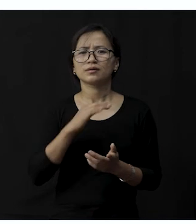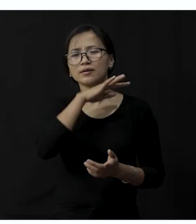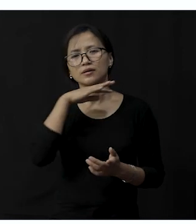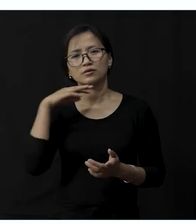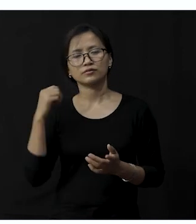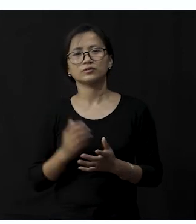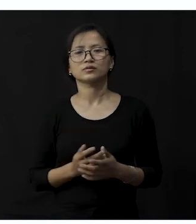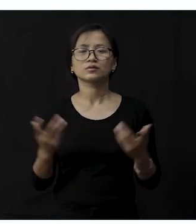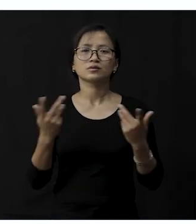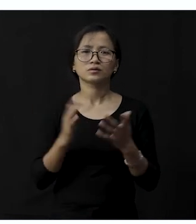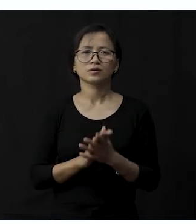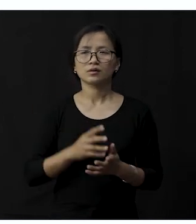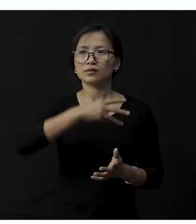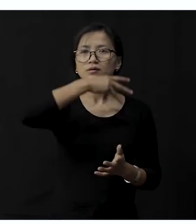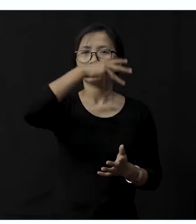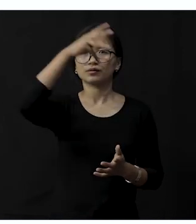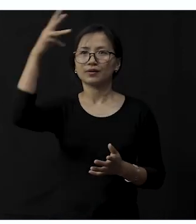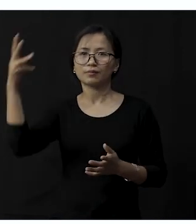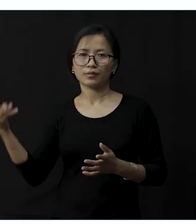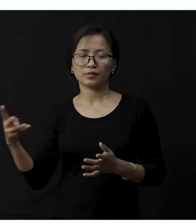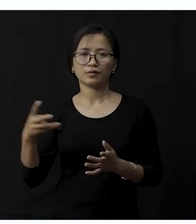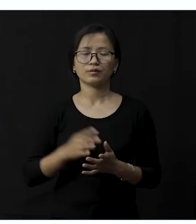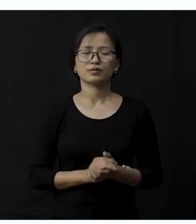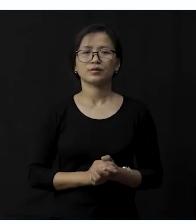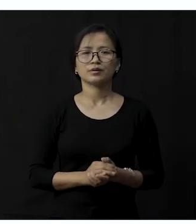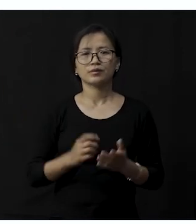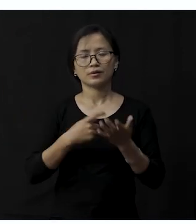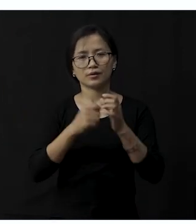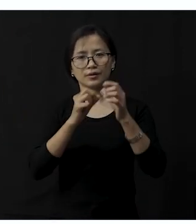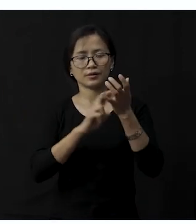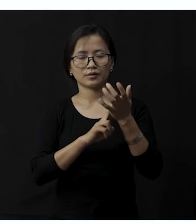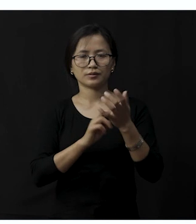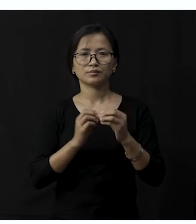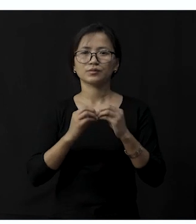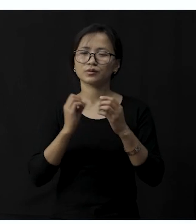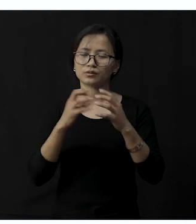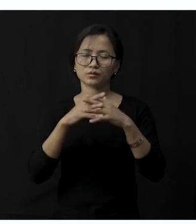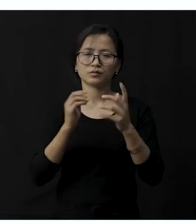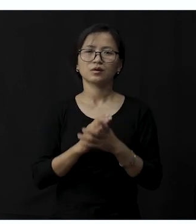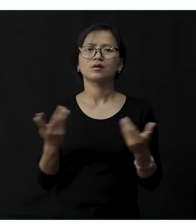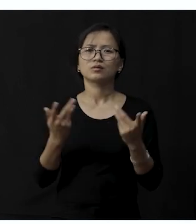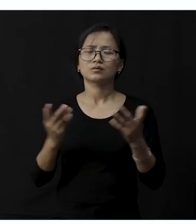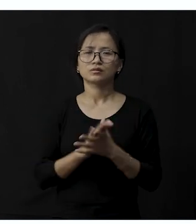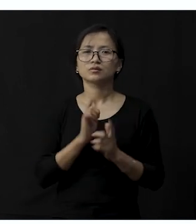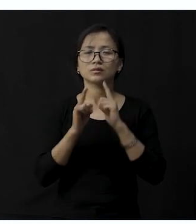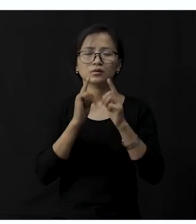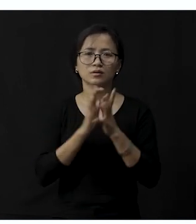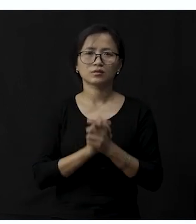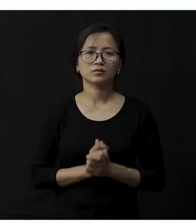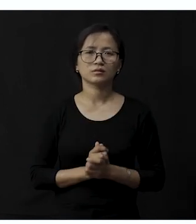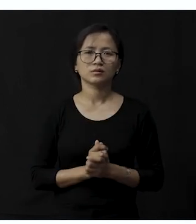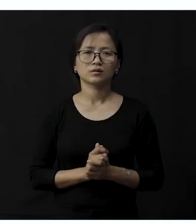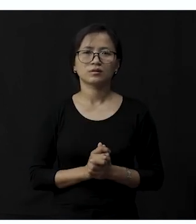colorful? Yes, the rainbow. The first picture, the rainbow. So rainbow is your noun, and how we describe rainbow,